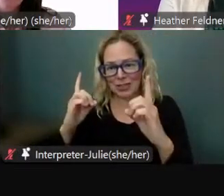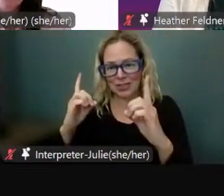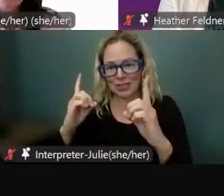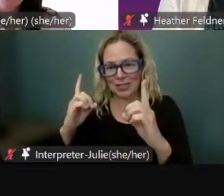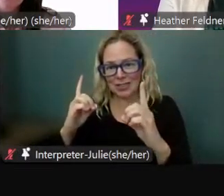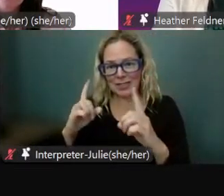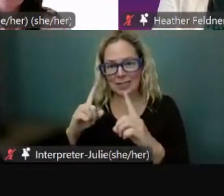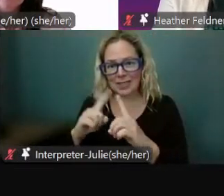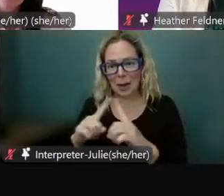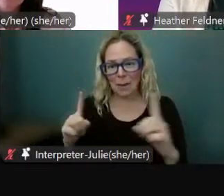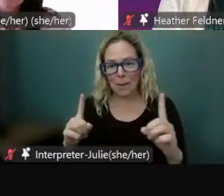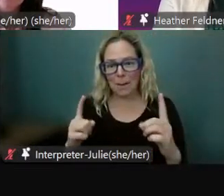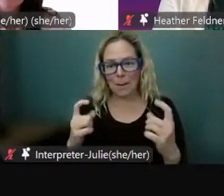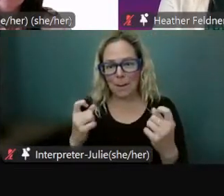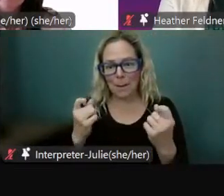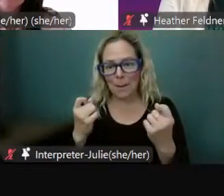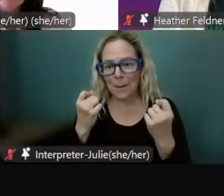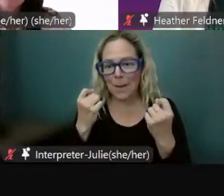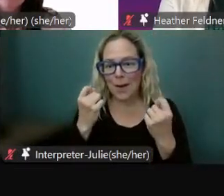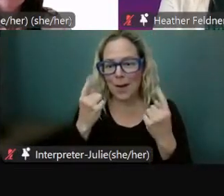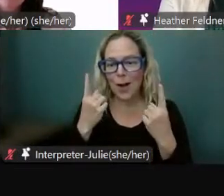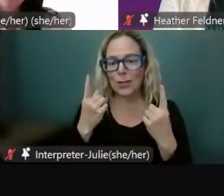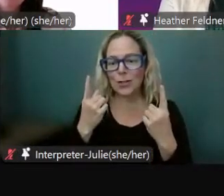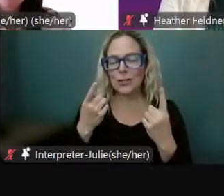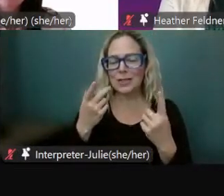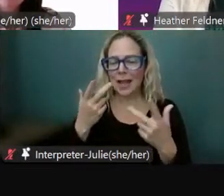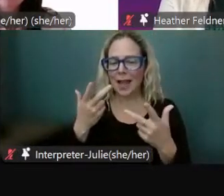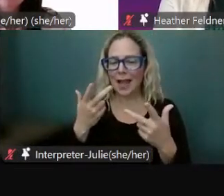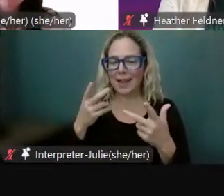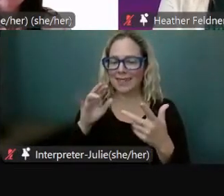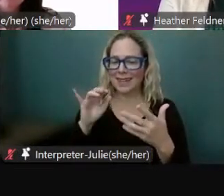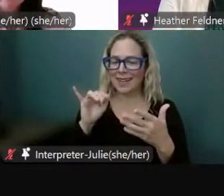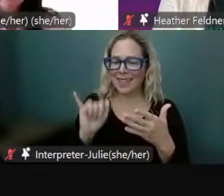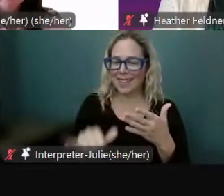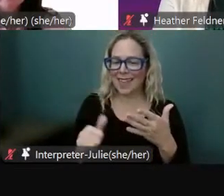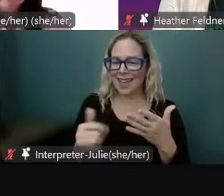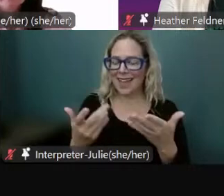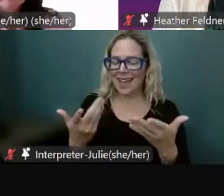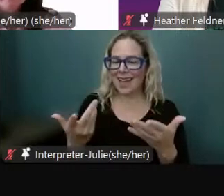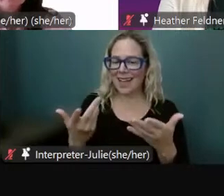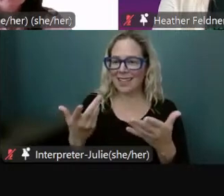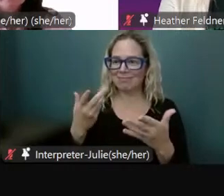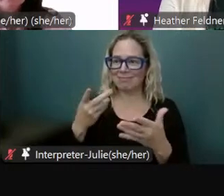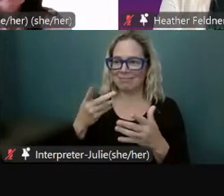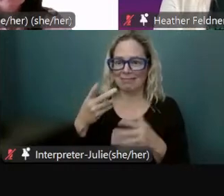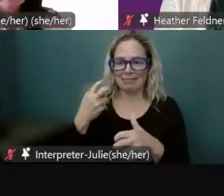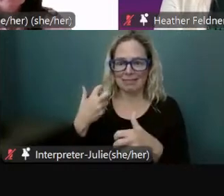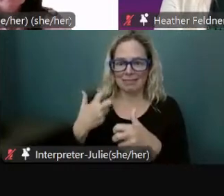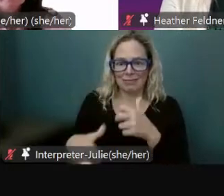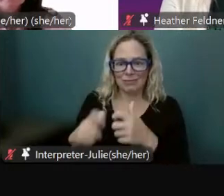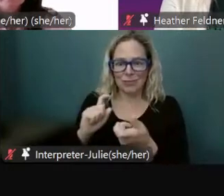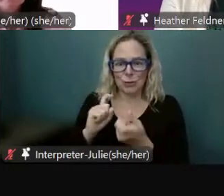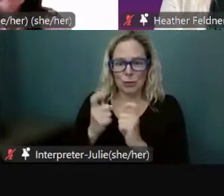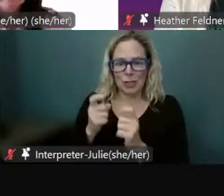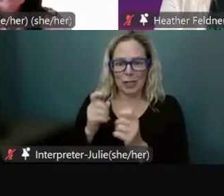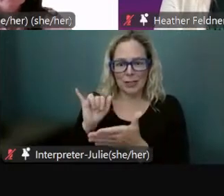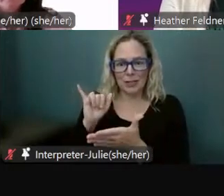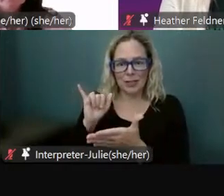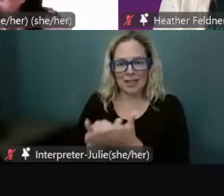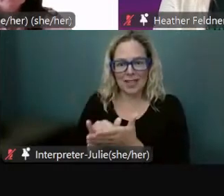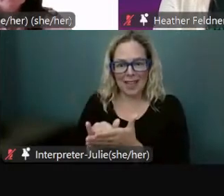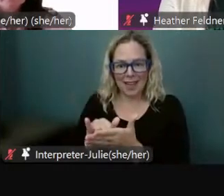to unseat implicit bias, both of these findings are really consistent with prior research in this